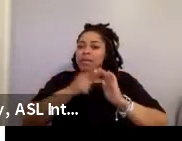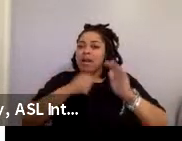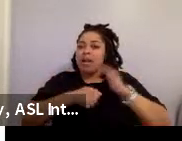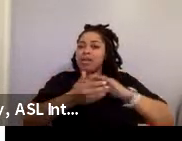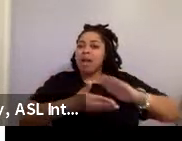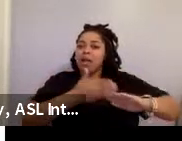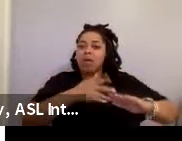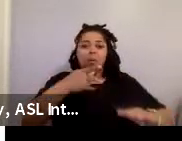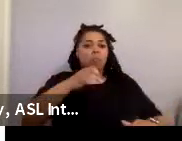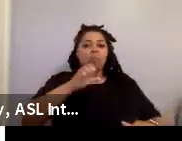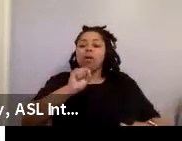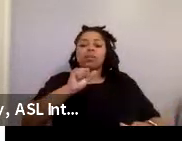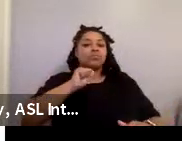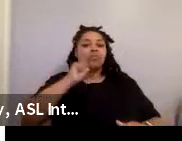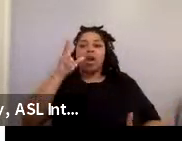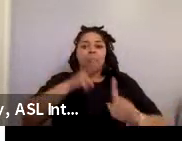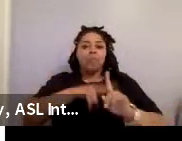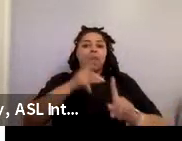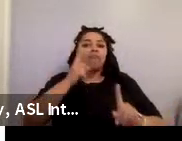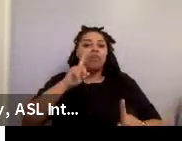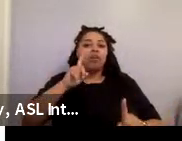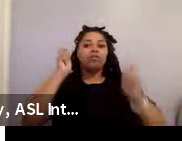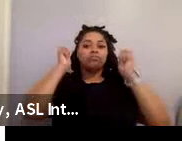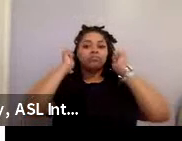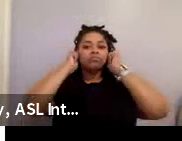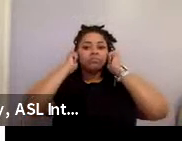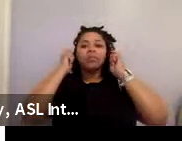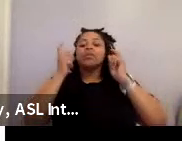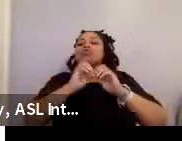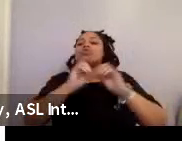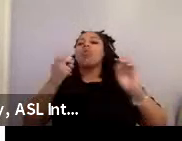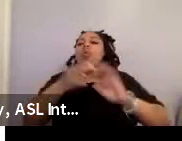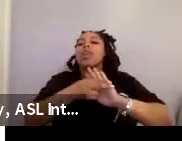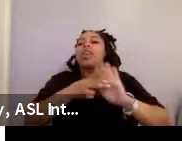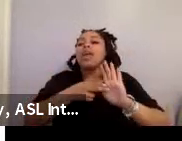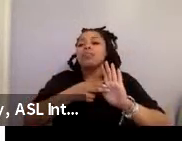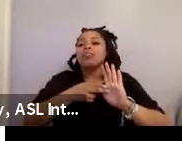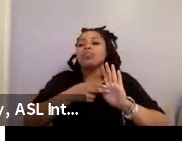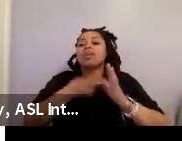parts wouldn't apply to the AirPods because there's no label in text.